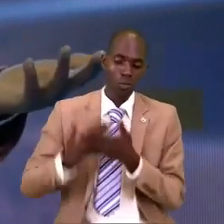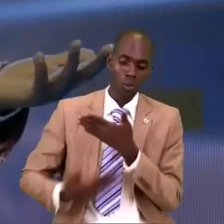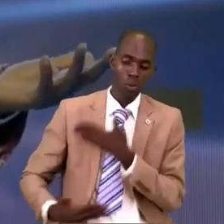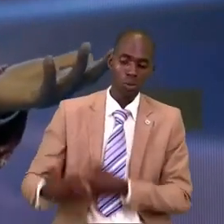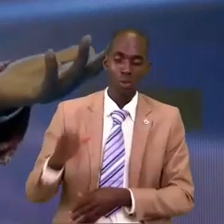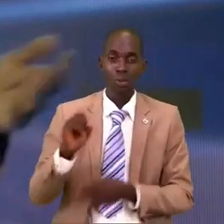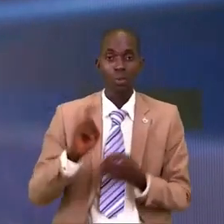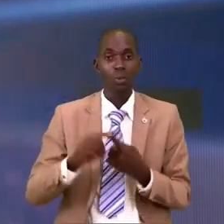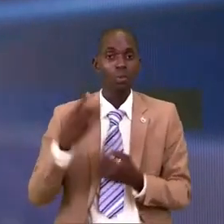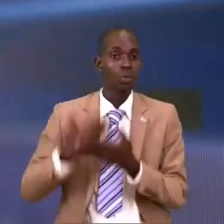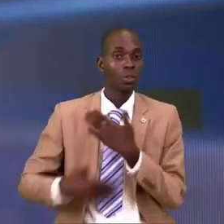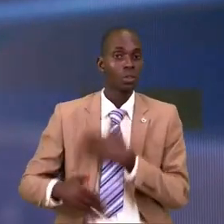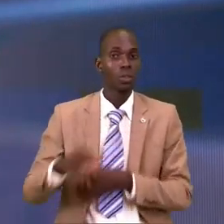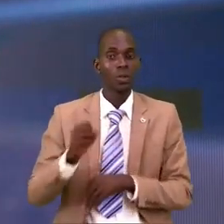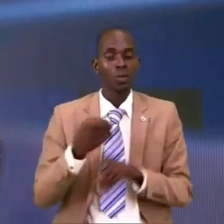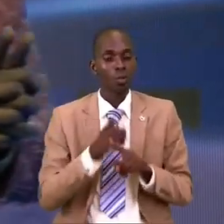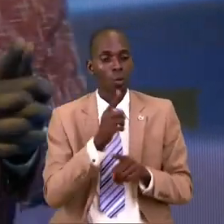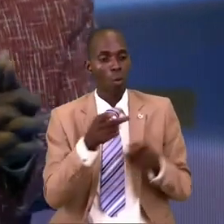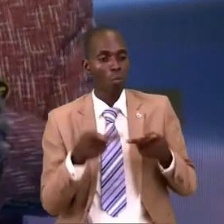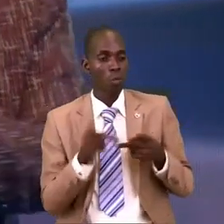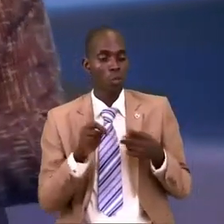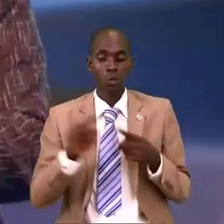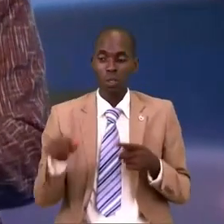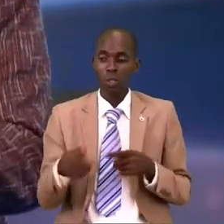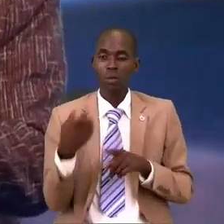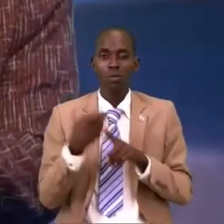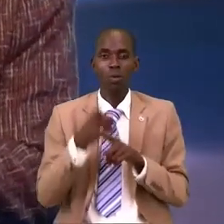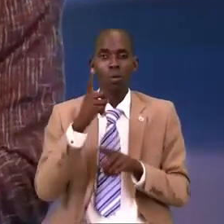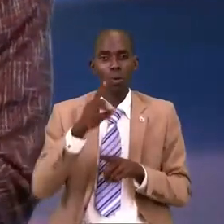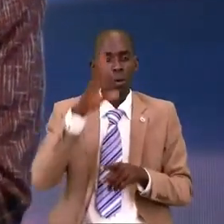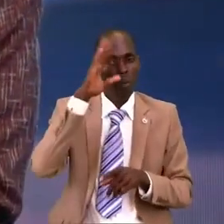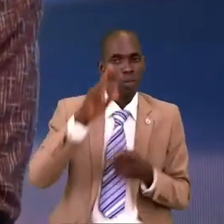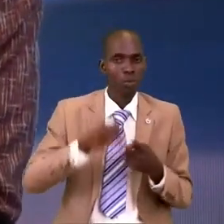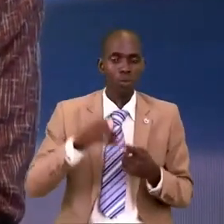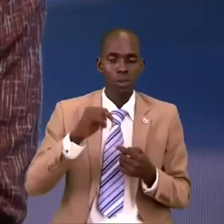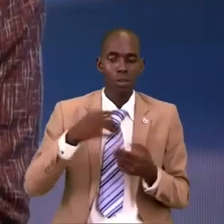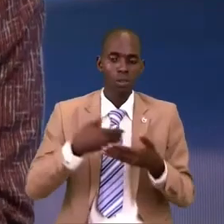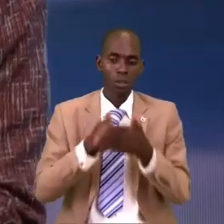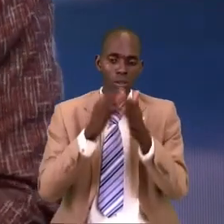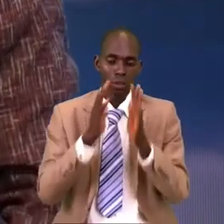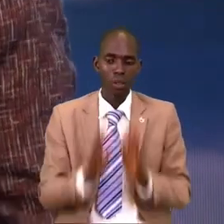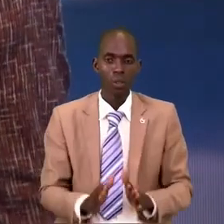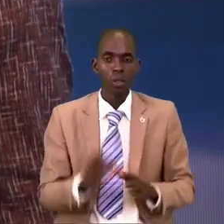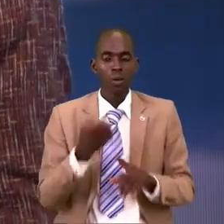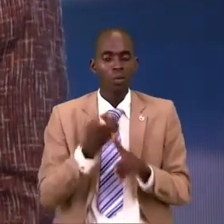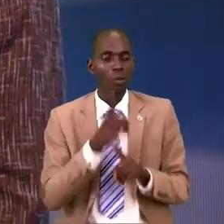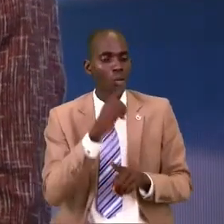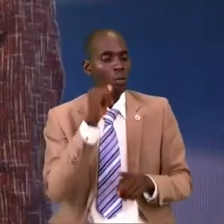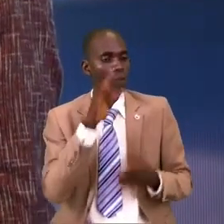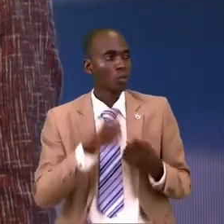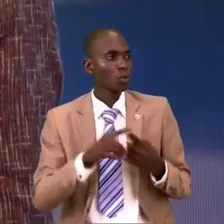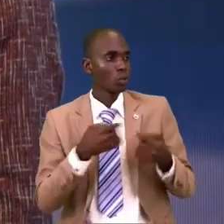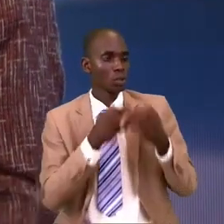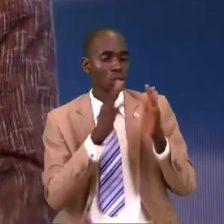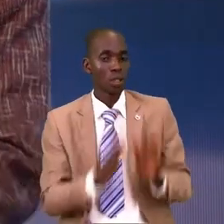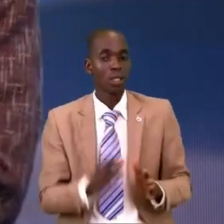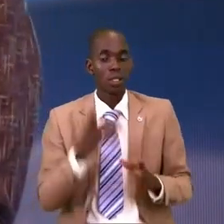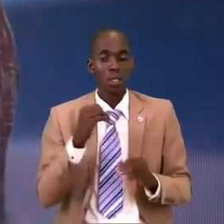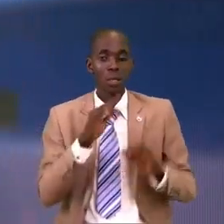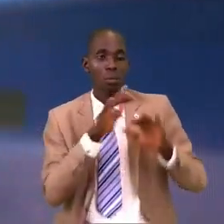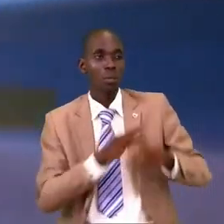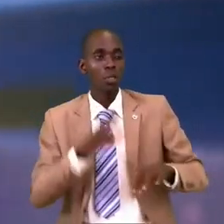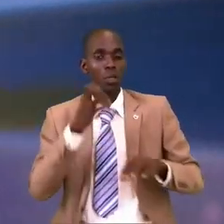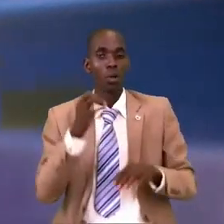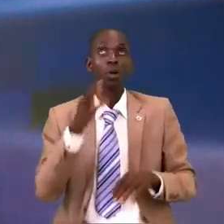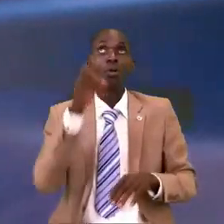neighbor. The mercy of God is still there, that we may obtain mercy and find grace to help